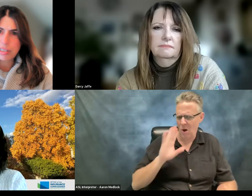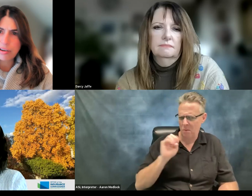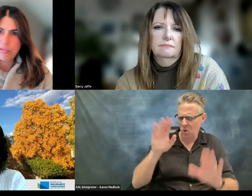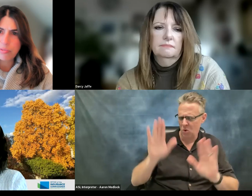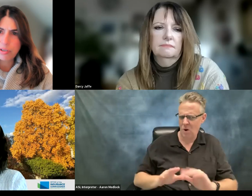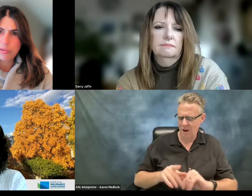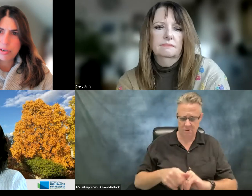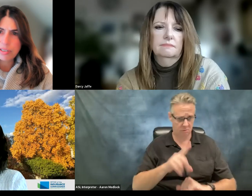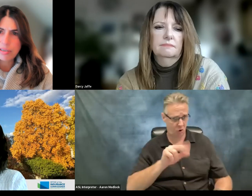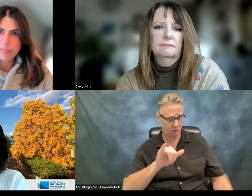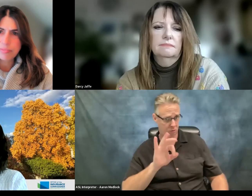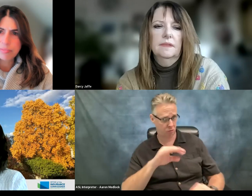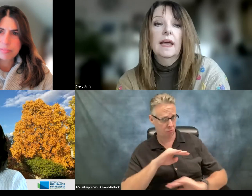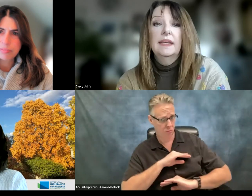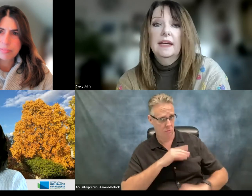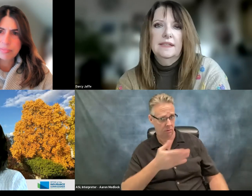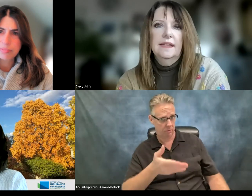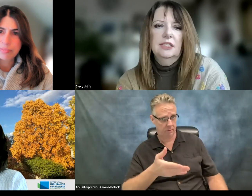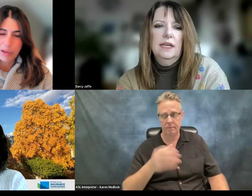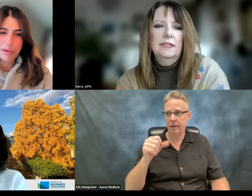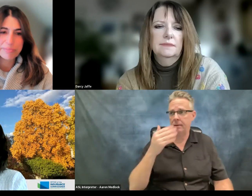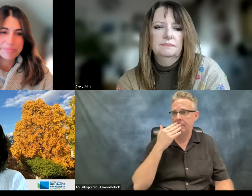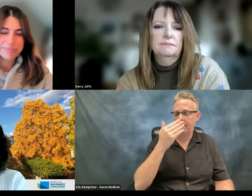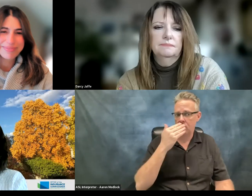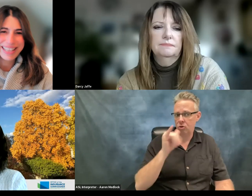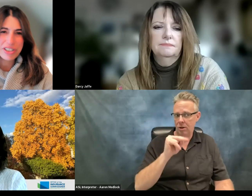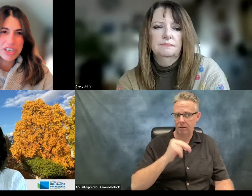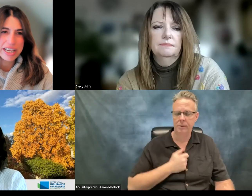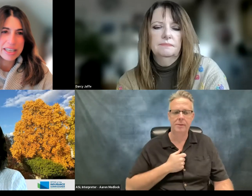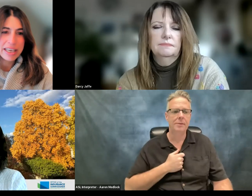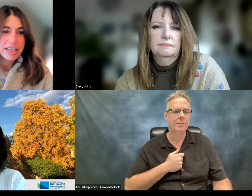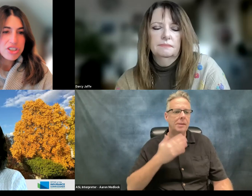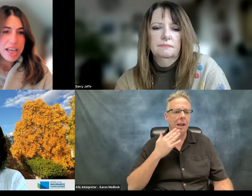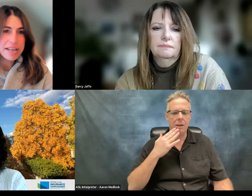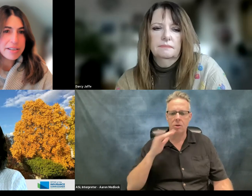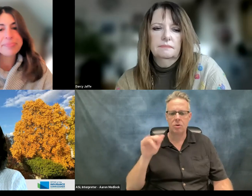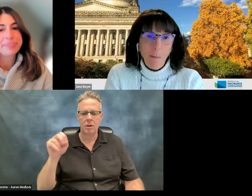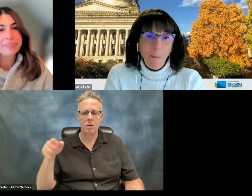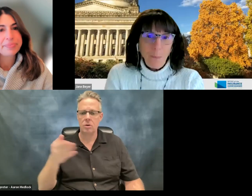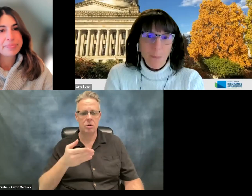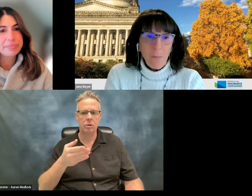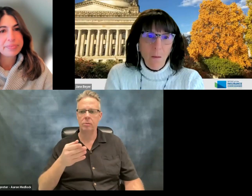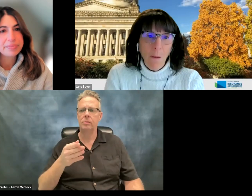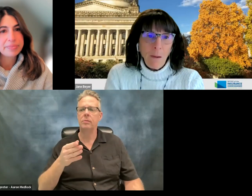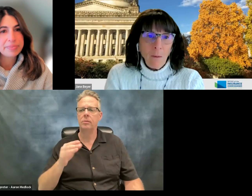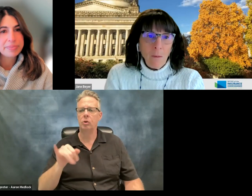Darcy, did that cover what you were asking? Yes, thanks, Jane. Okay. Thanks, Jane. Jen.